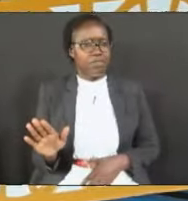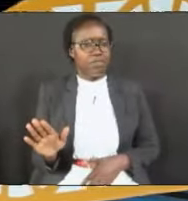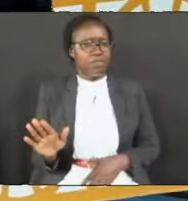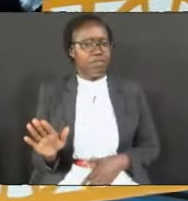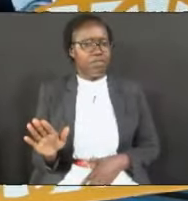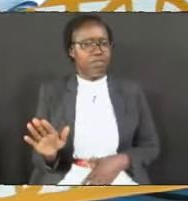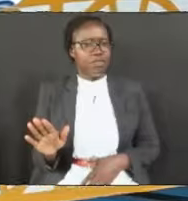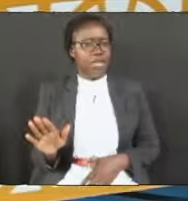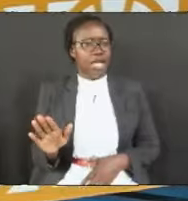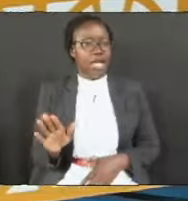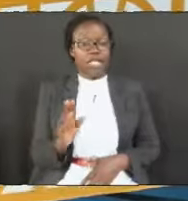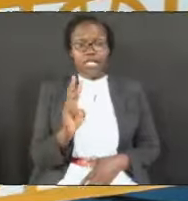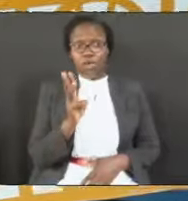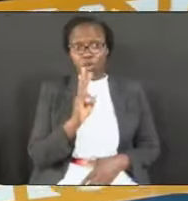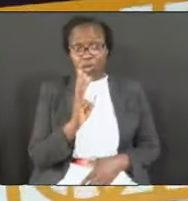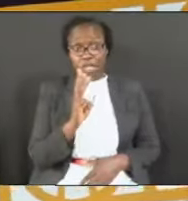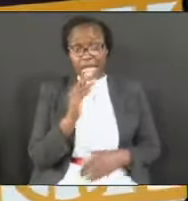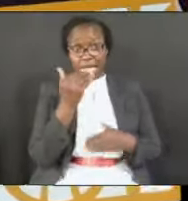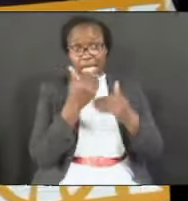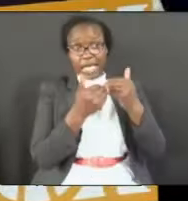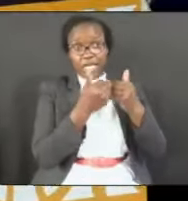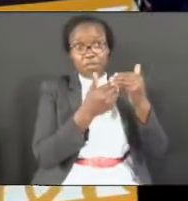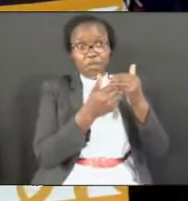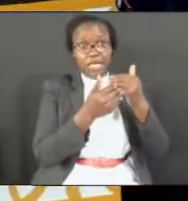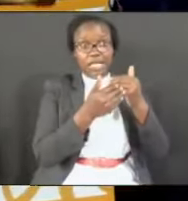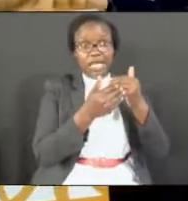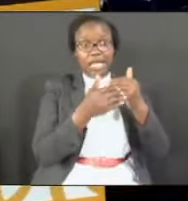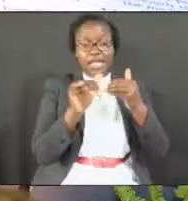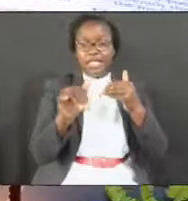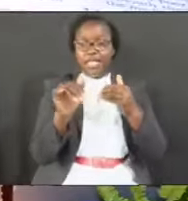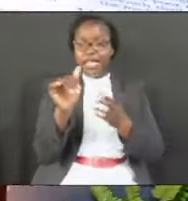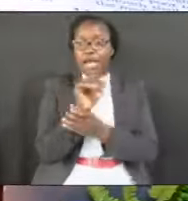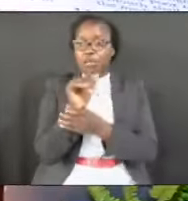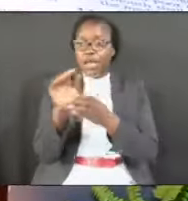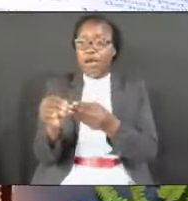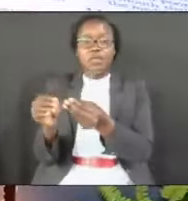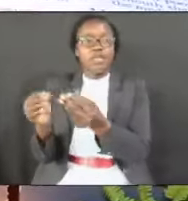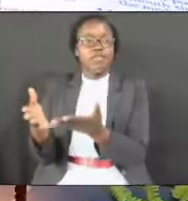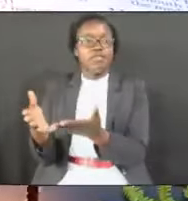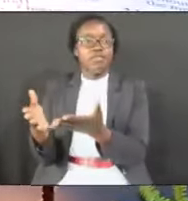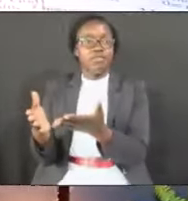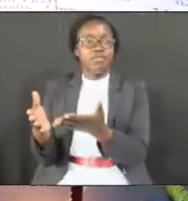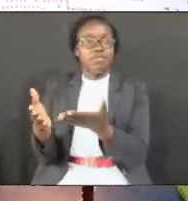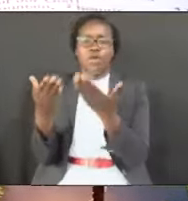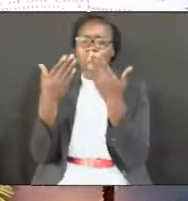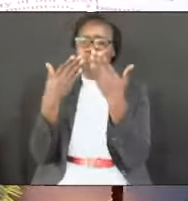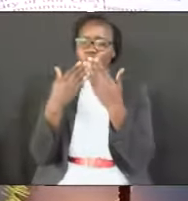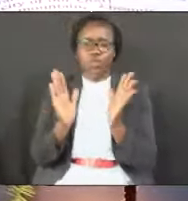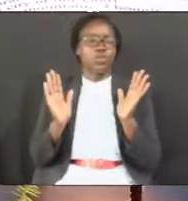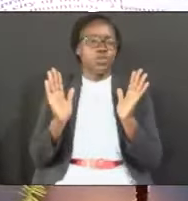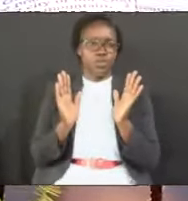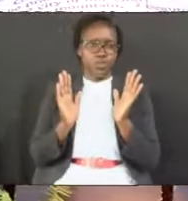the little water and bread that God, Abraham had given them, finished.